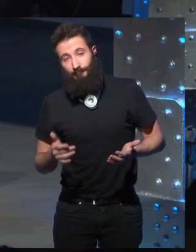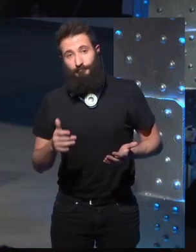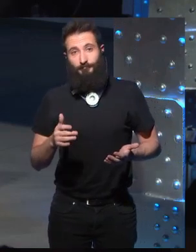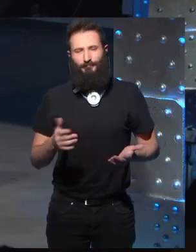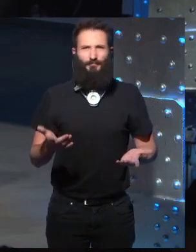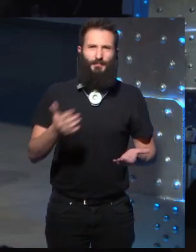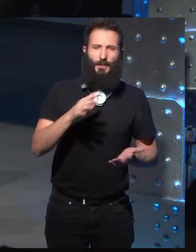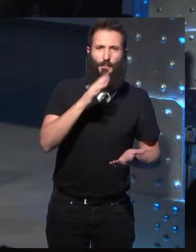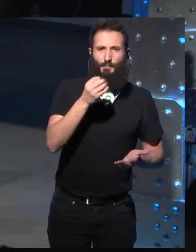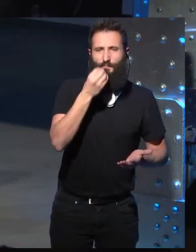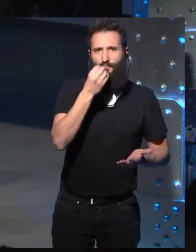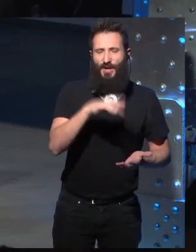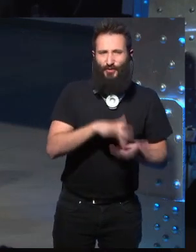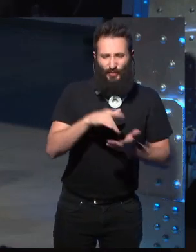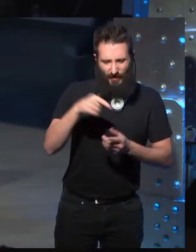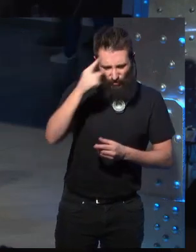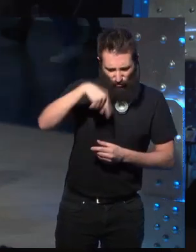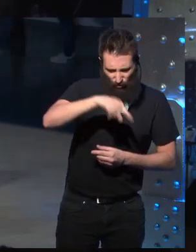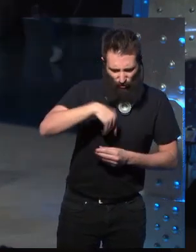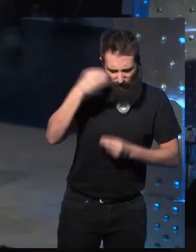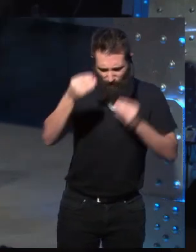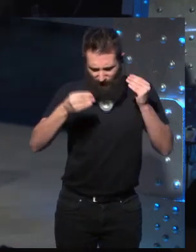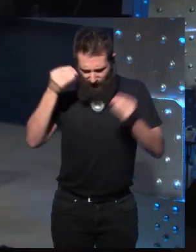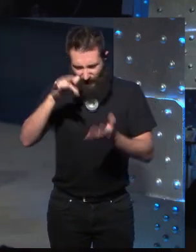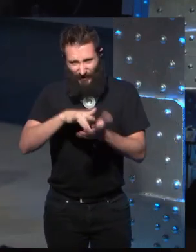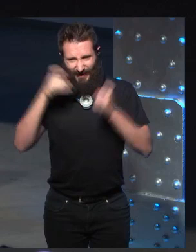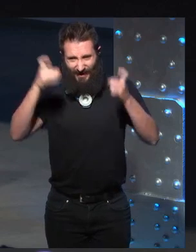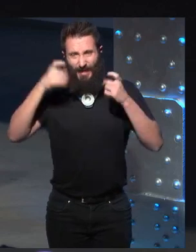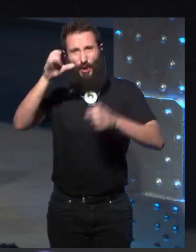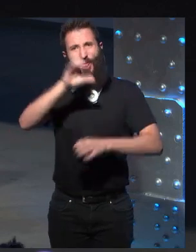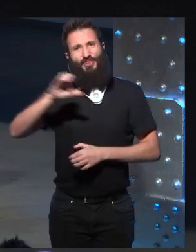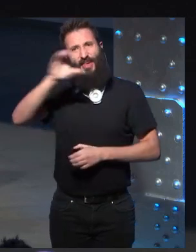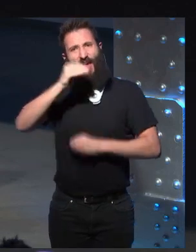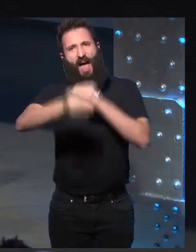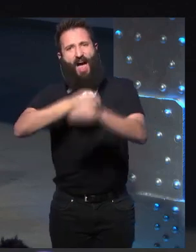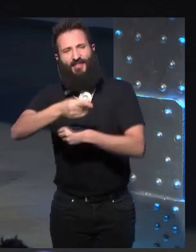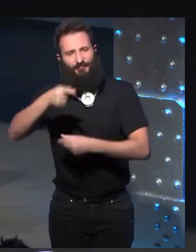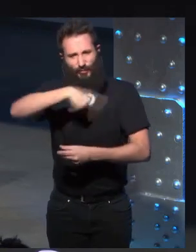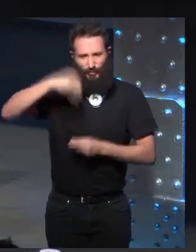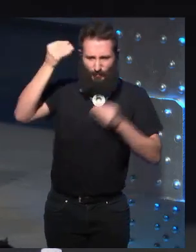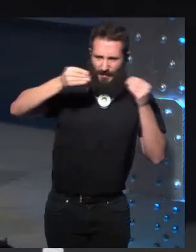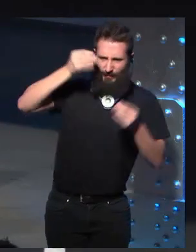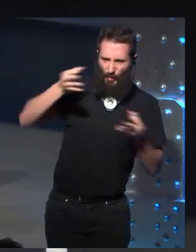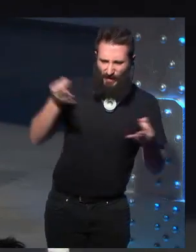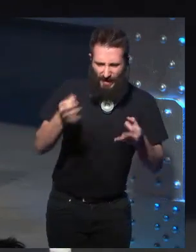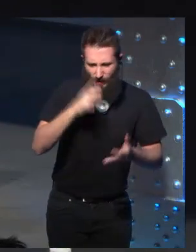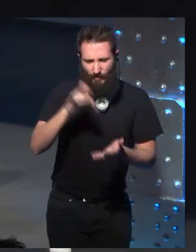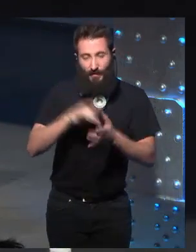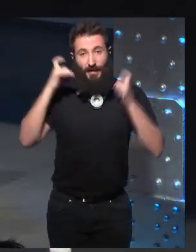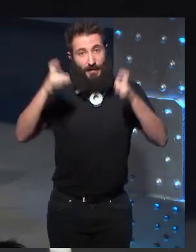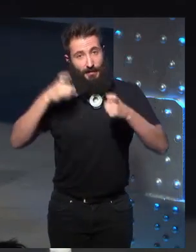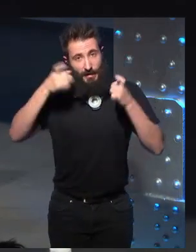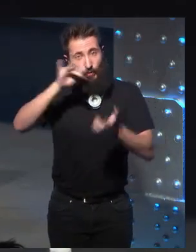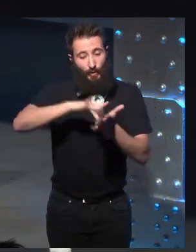What do we do when you try to do science? You try to picture a situation where, one, you cannot